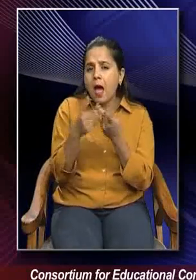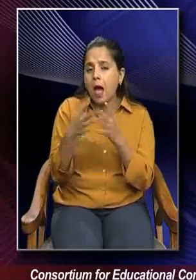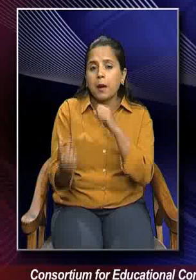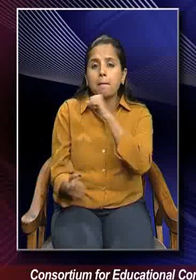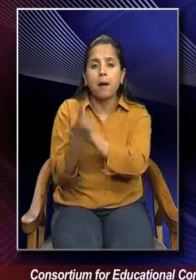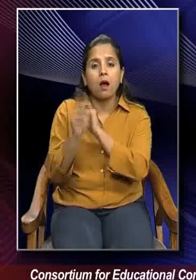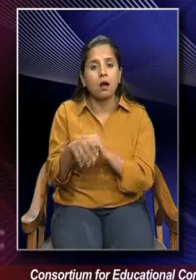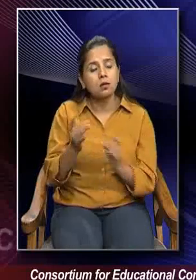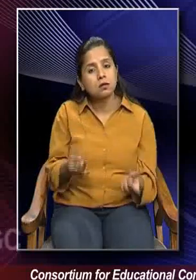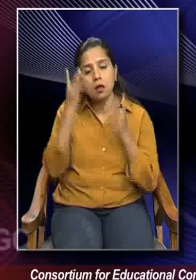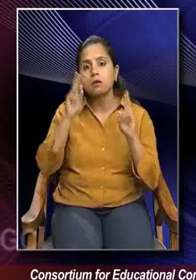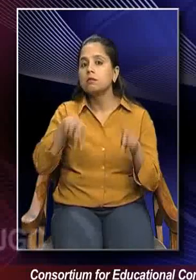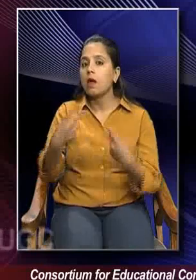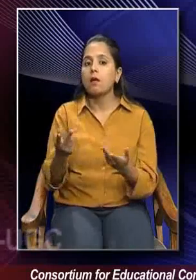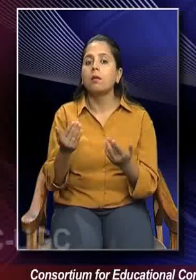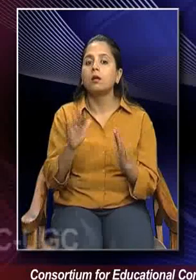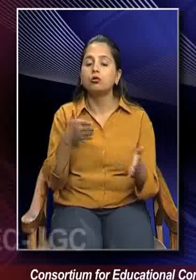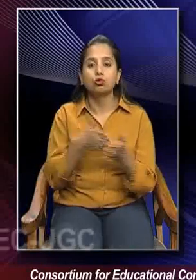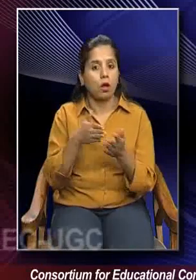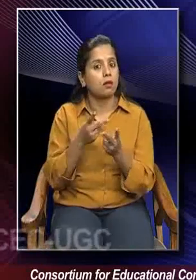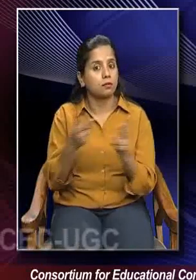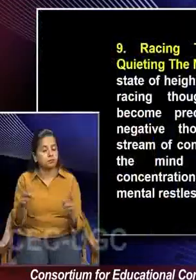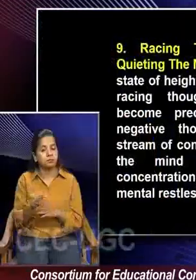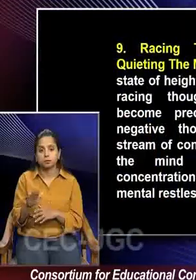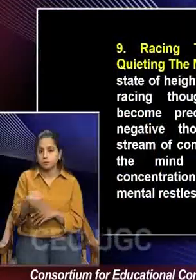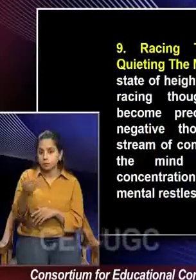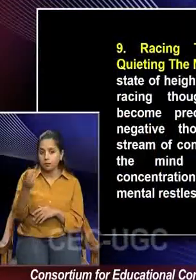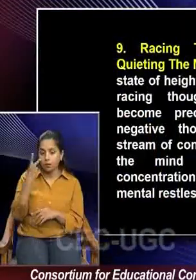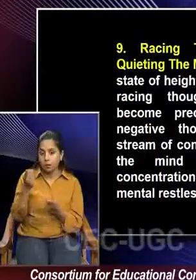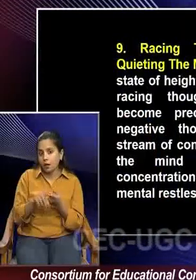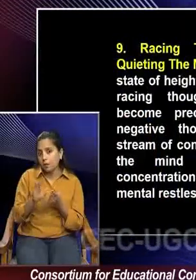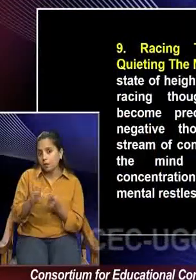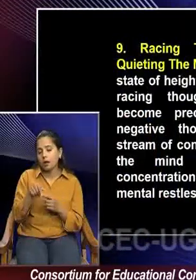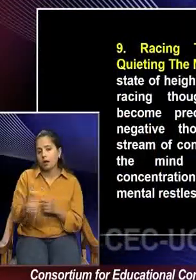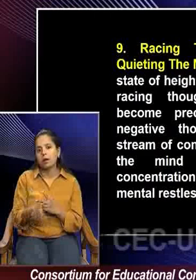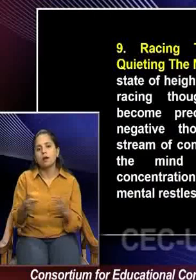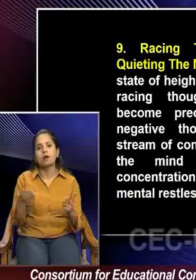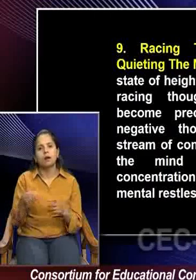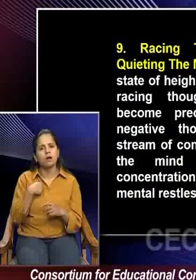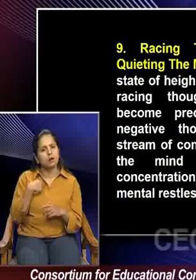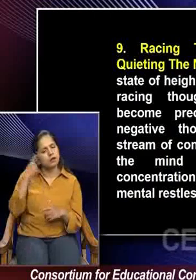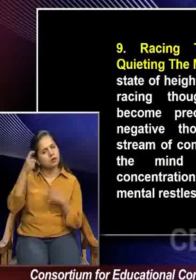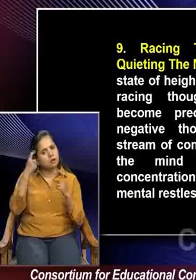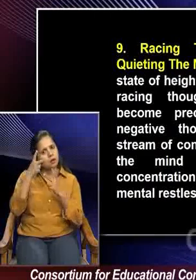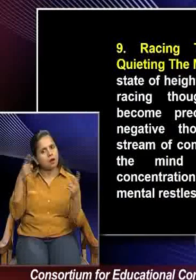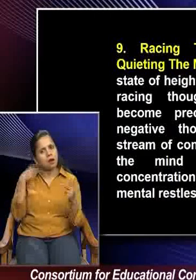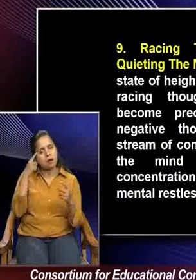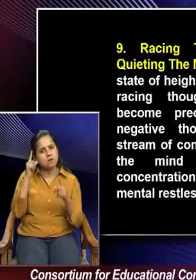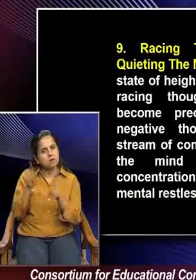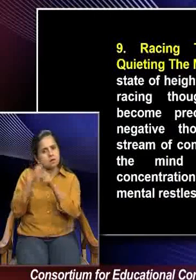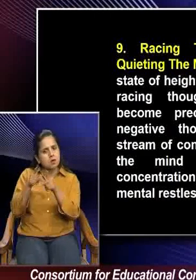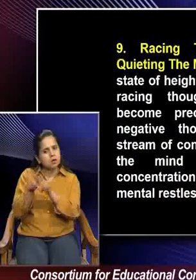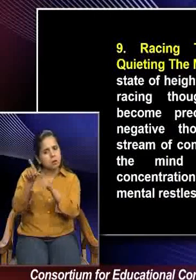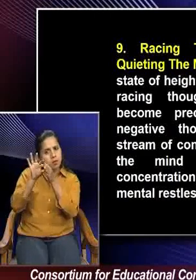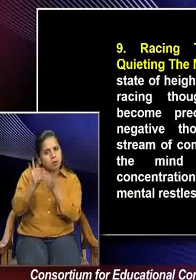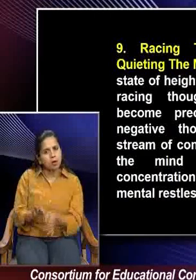or the challenges. The next effect is your racing the thoughts or difficulty